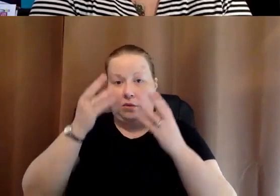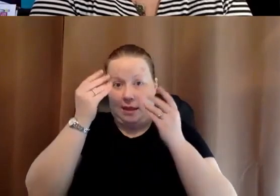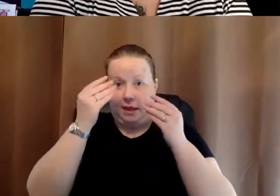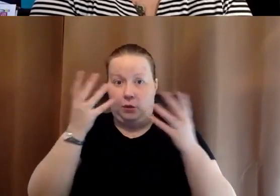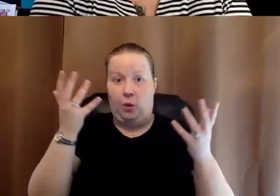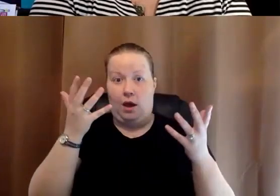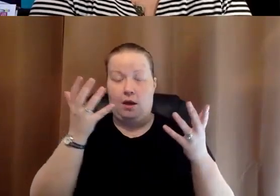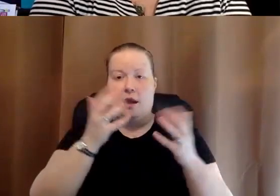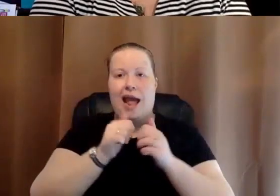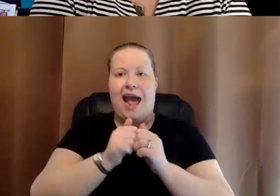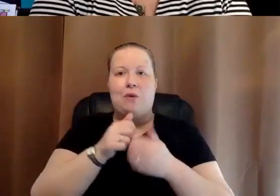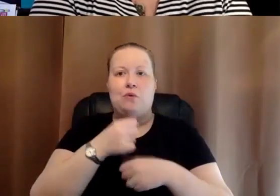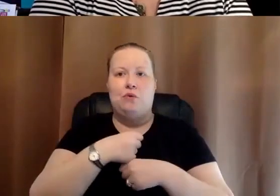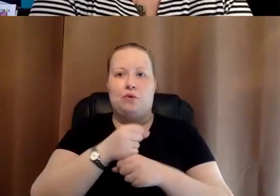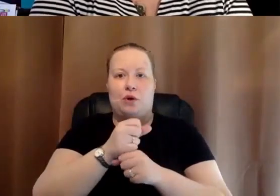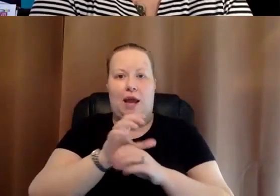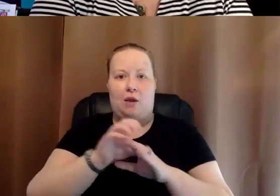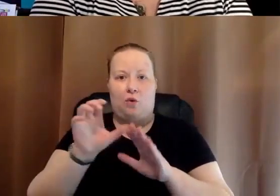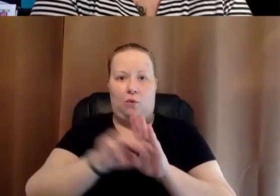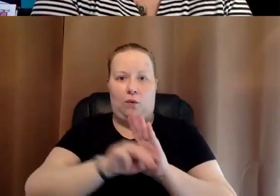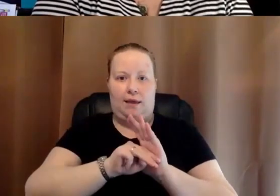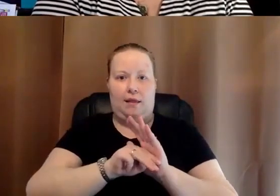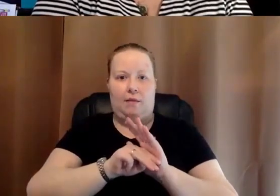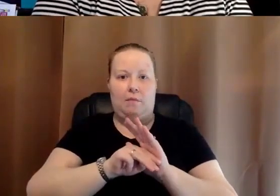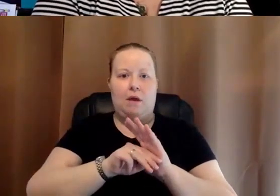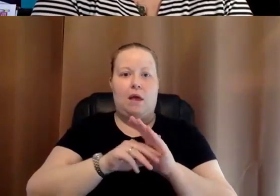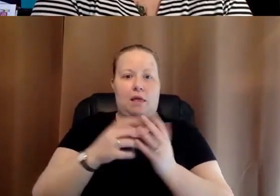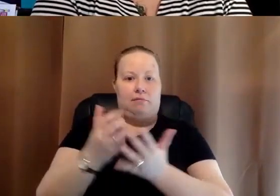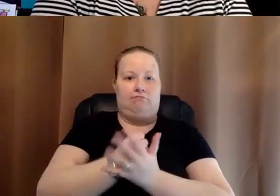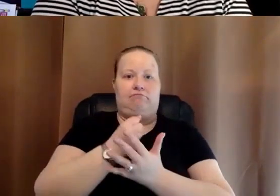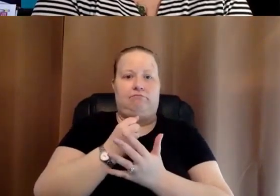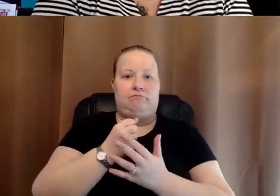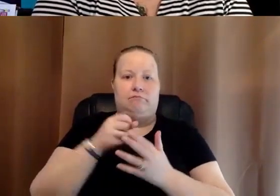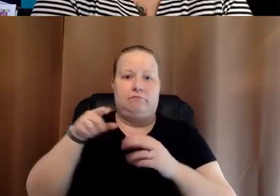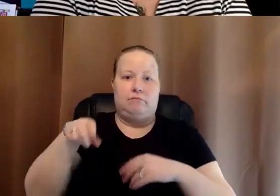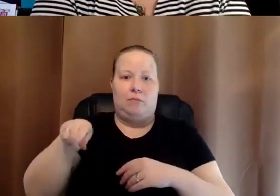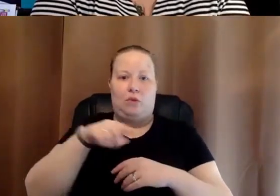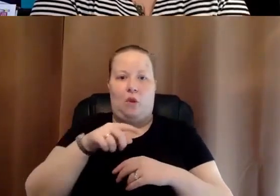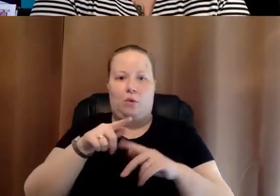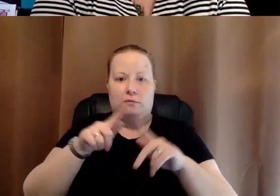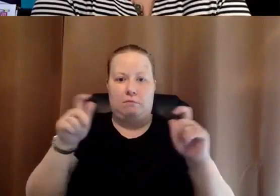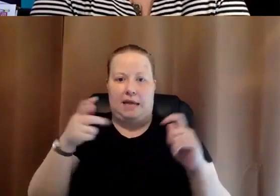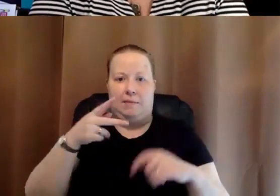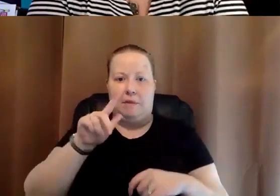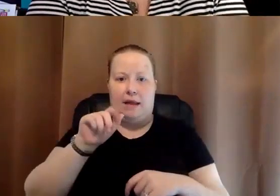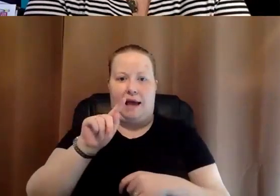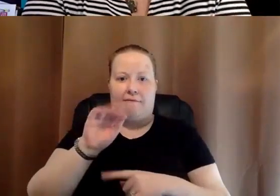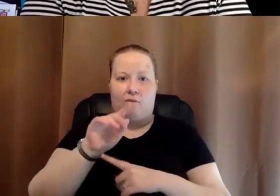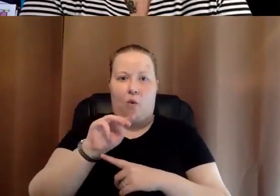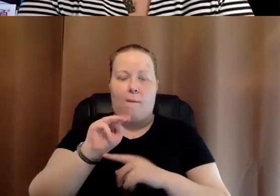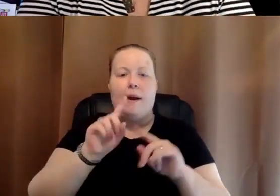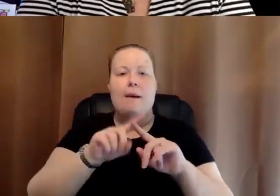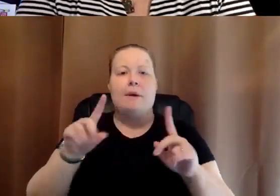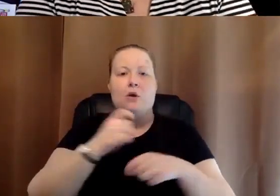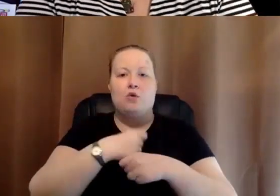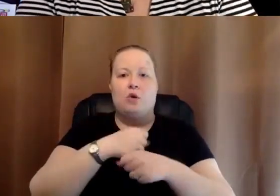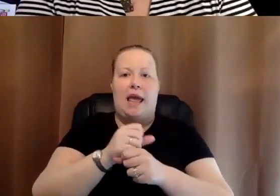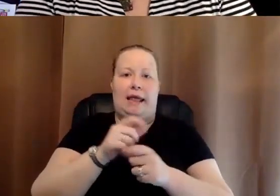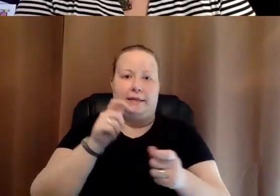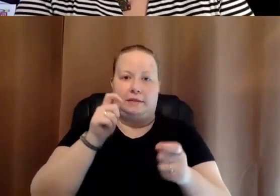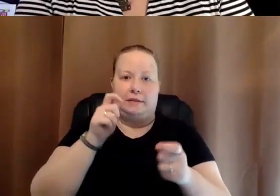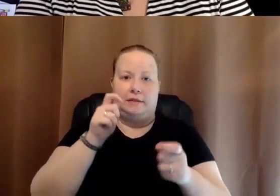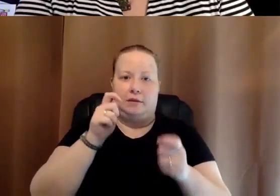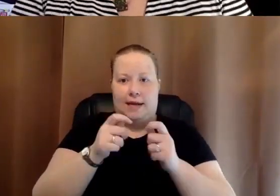you create curriculum that leverages those big platforms, but creates the accommodations and modifications that